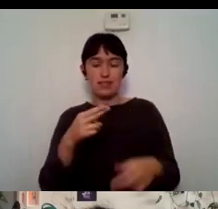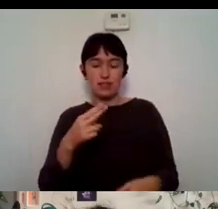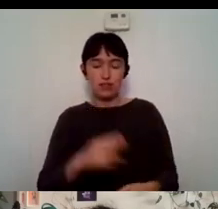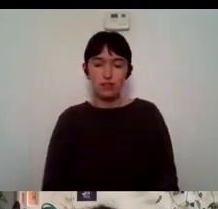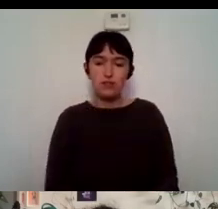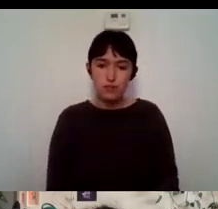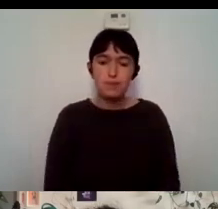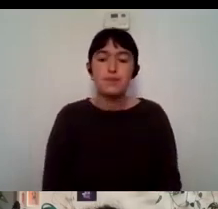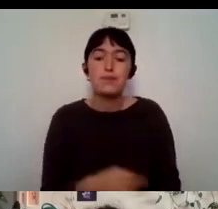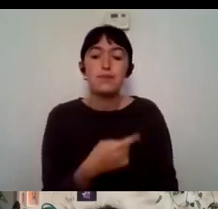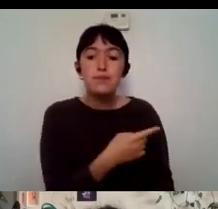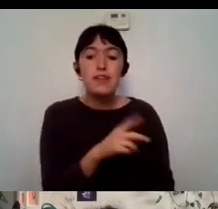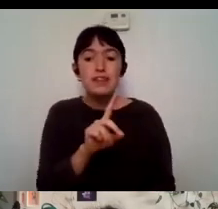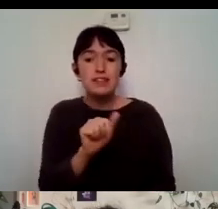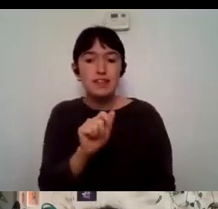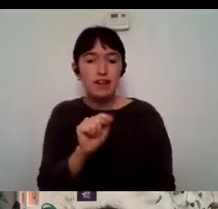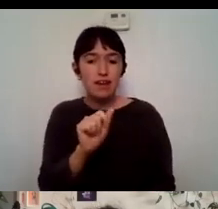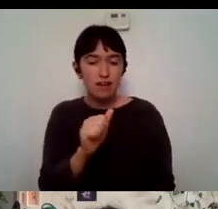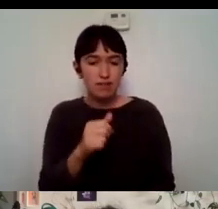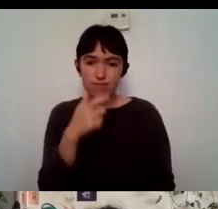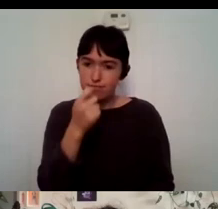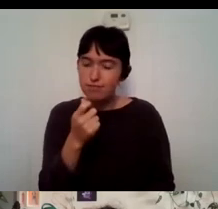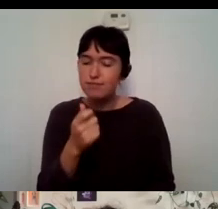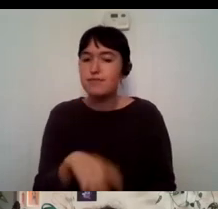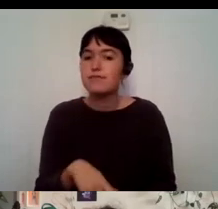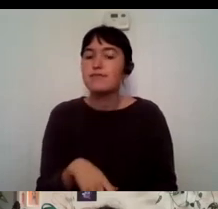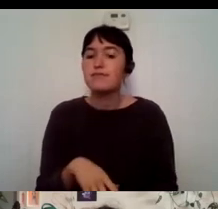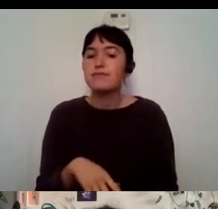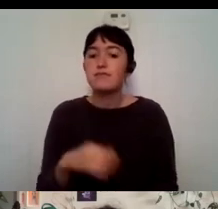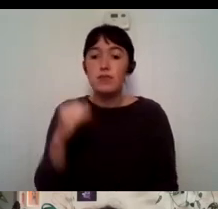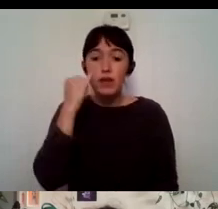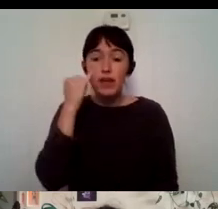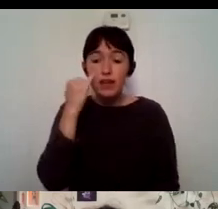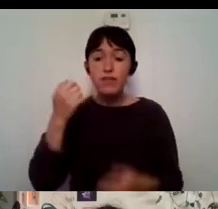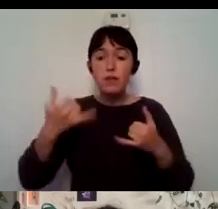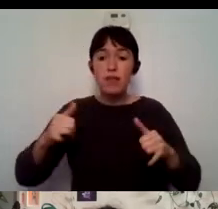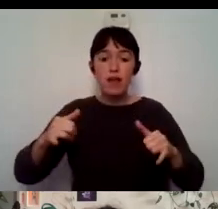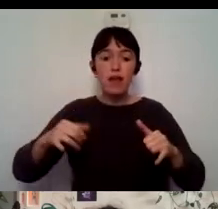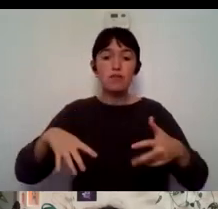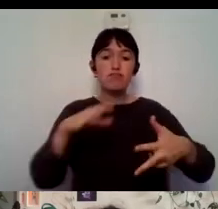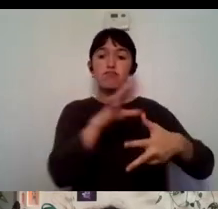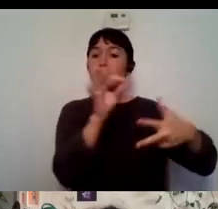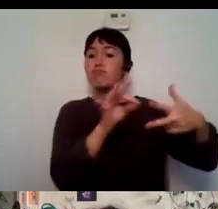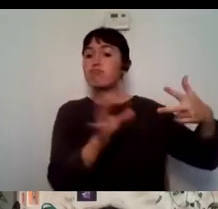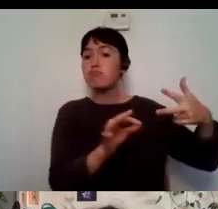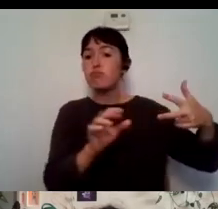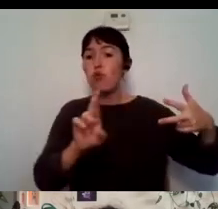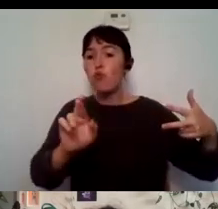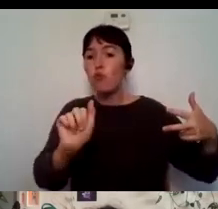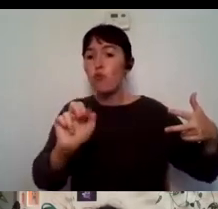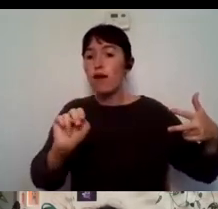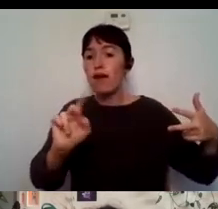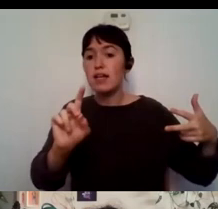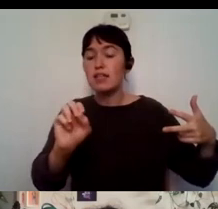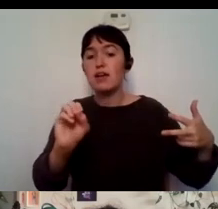So if you were to play, let's say randomly, you would be playing each one of the three